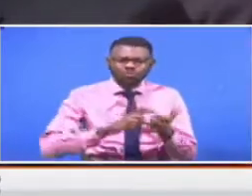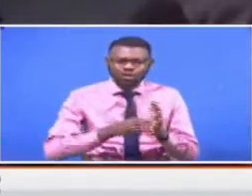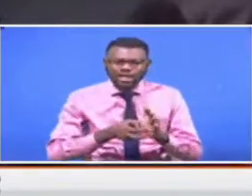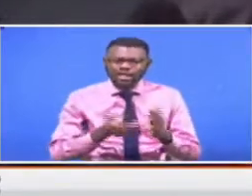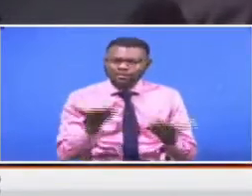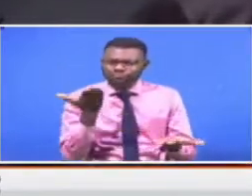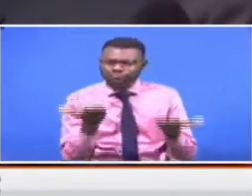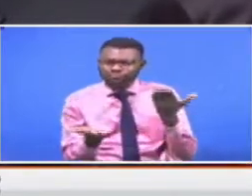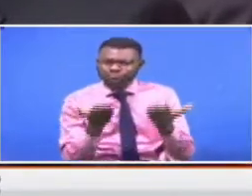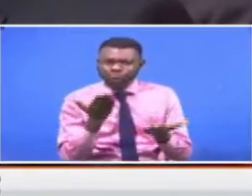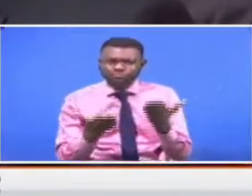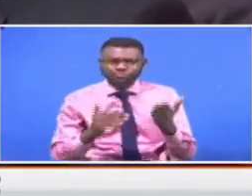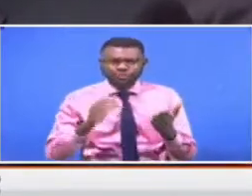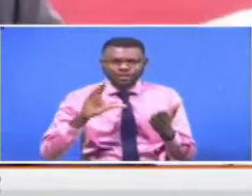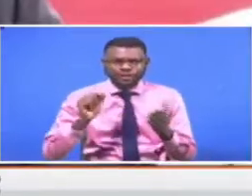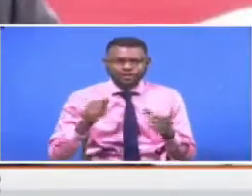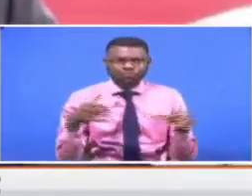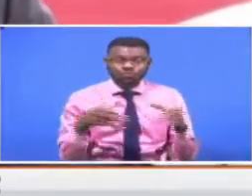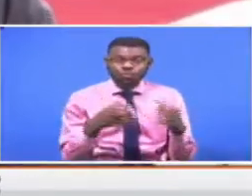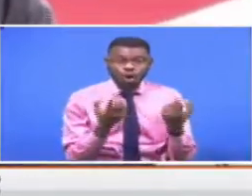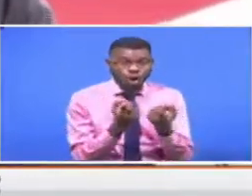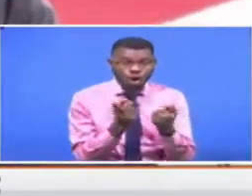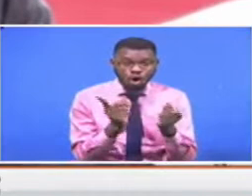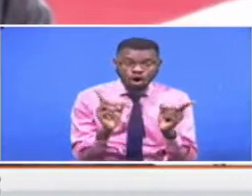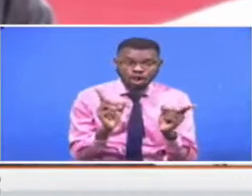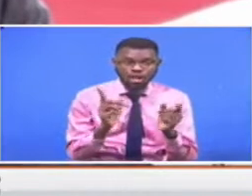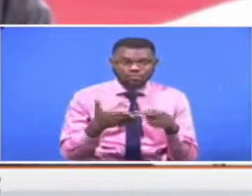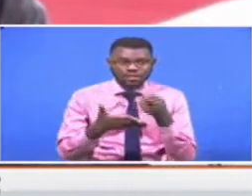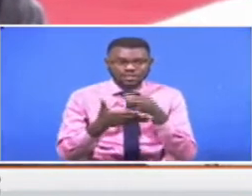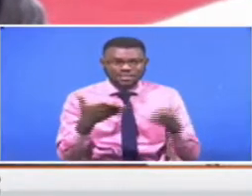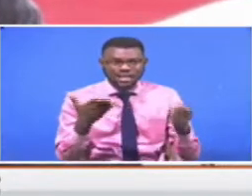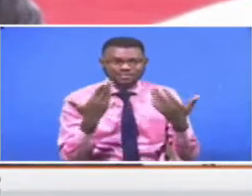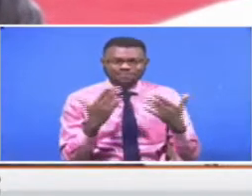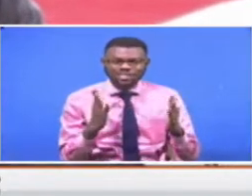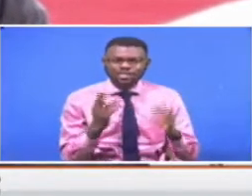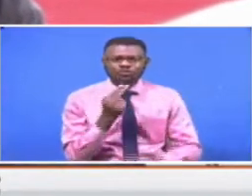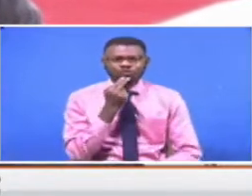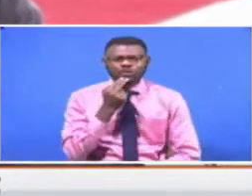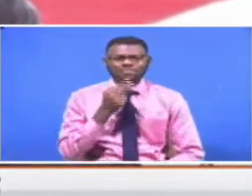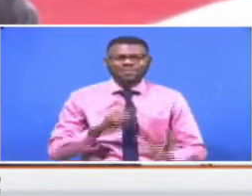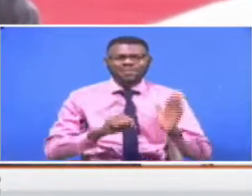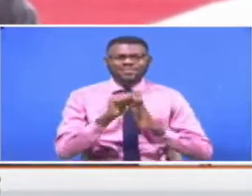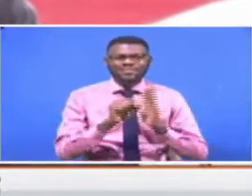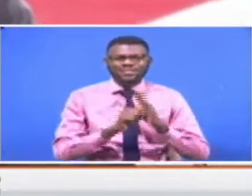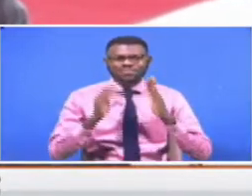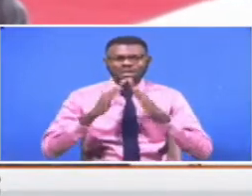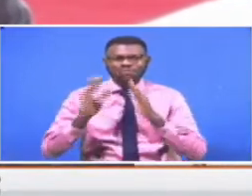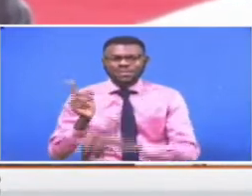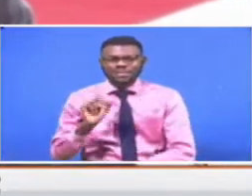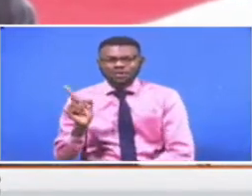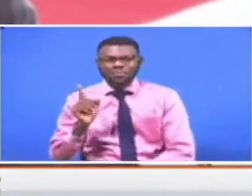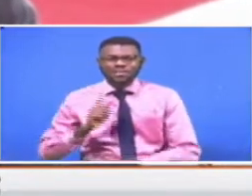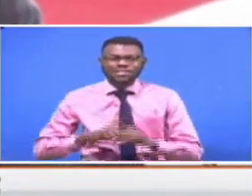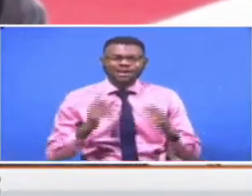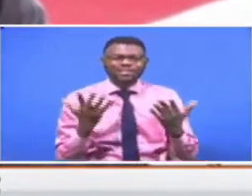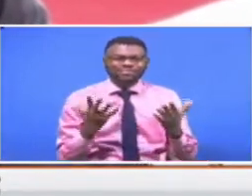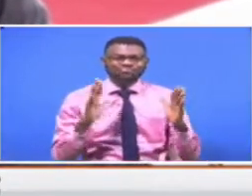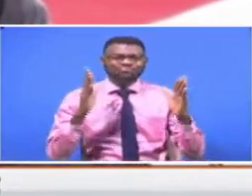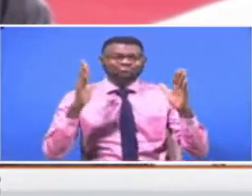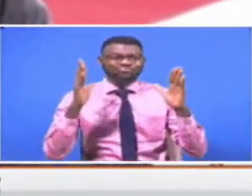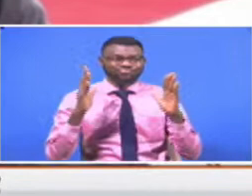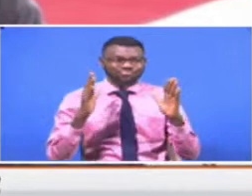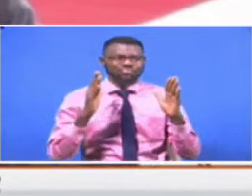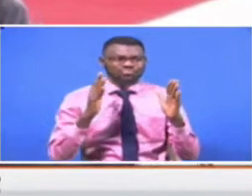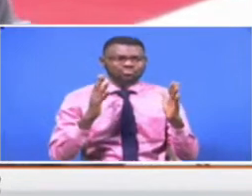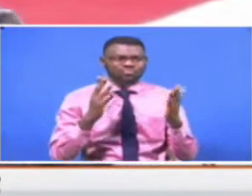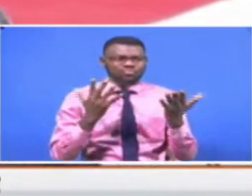assessment for its CSs. They put pen to paper on Tuesday at State House Nairobi during a ceremony witnessed